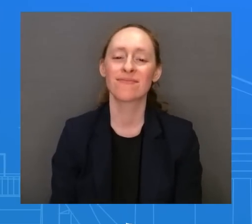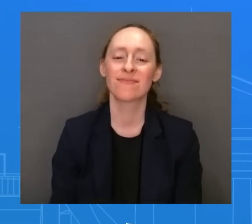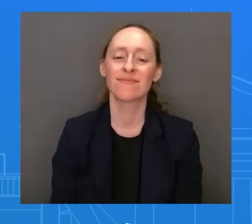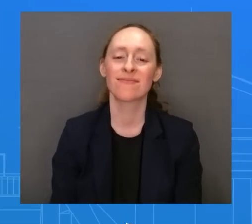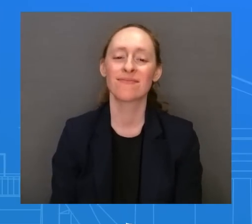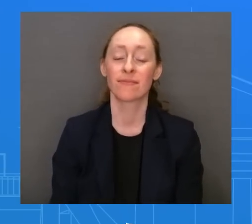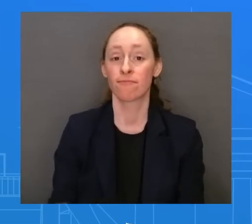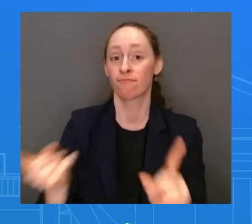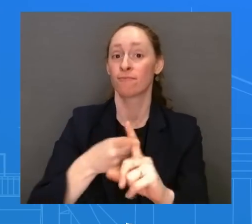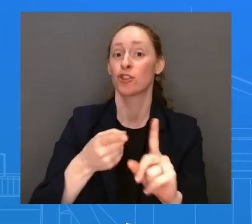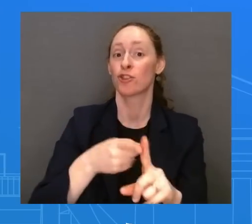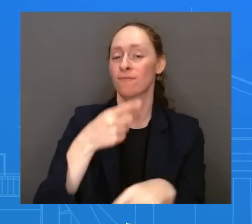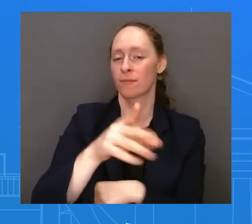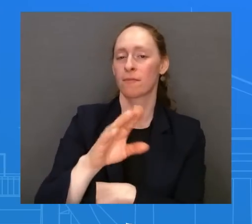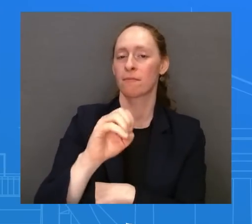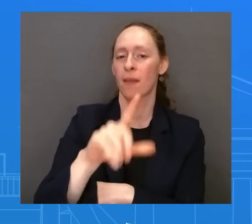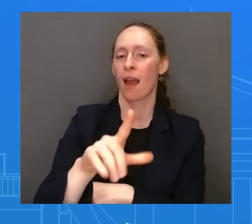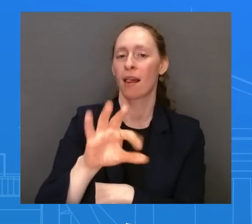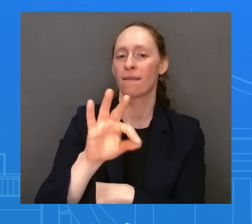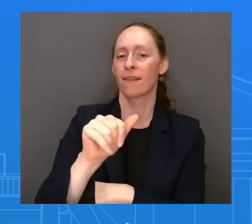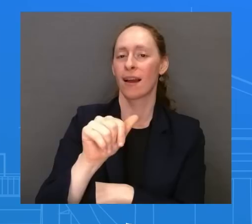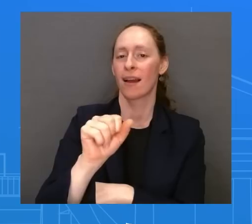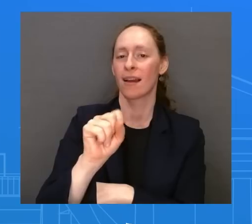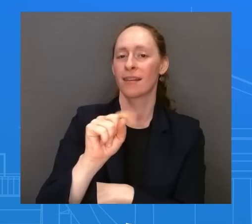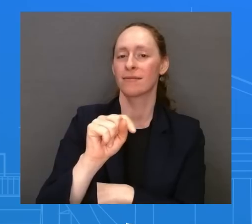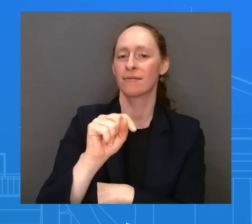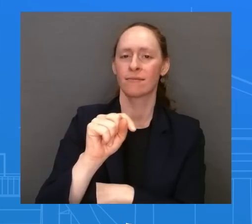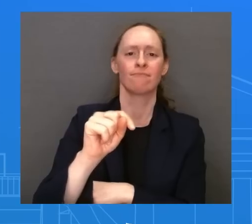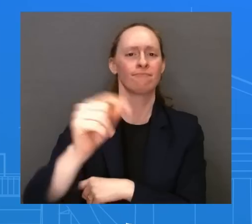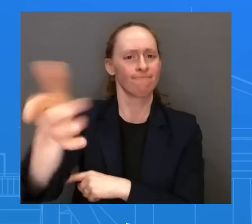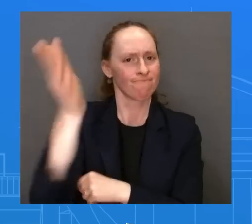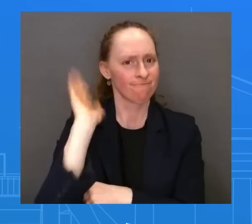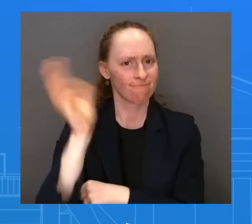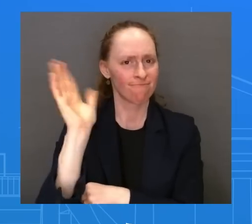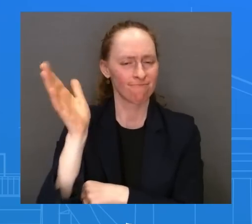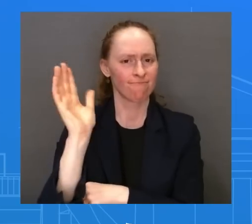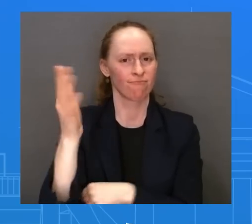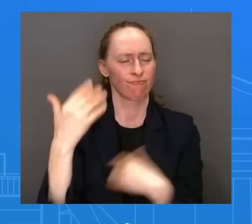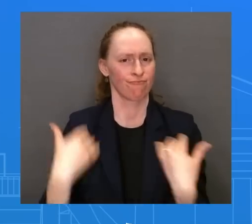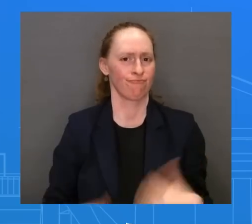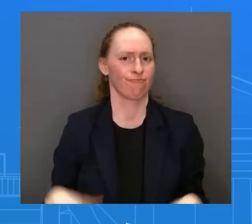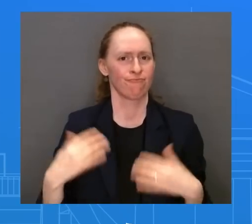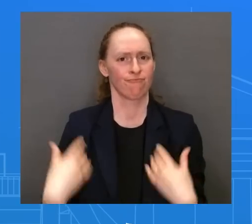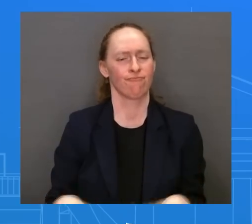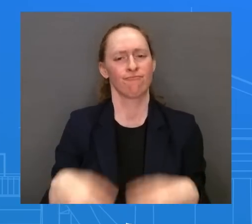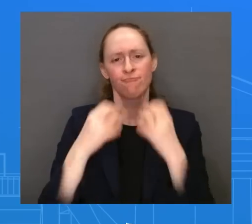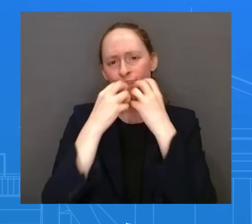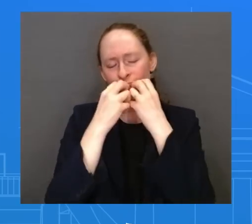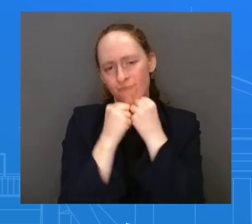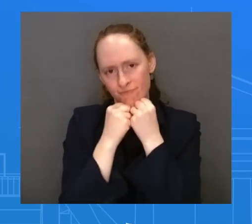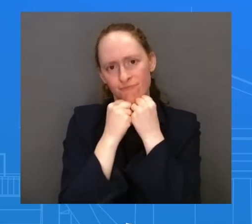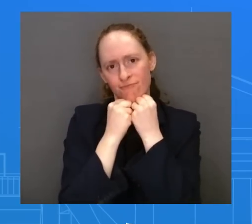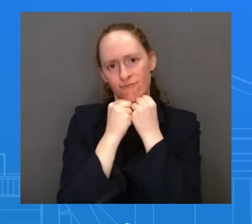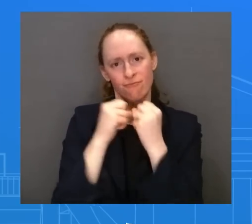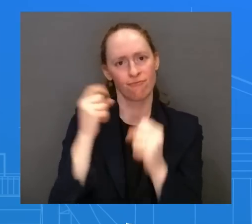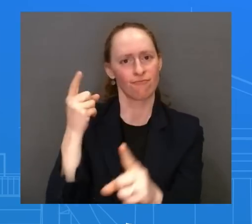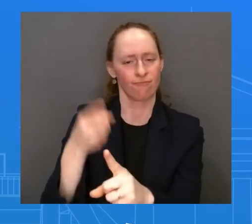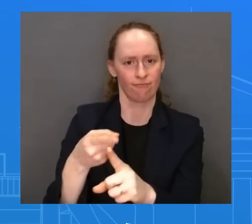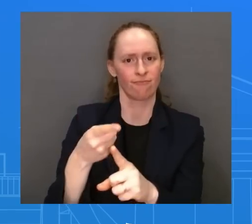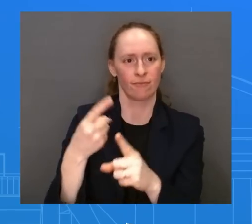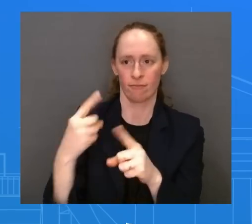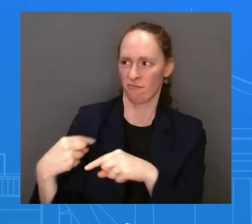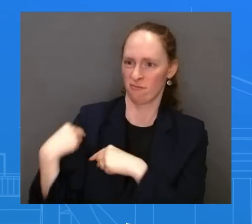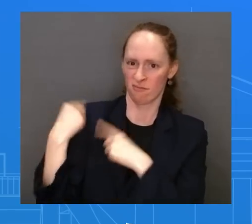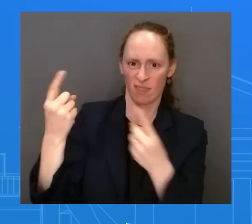since the signing of the Belfast good Friday agreement 25 years ago and to underscore the Readiness of the United